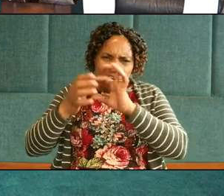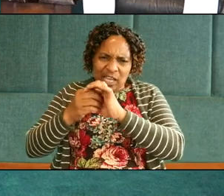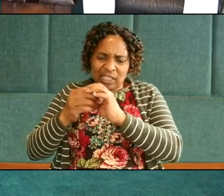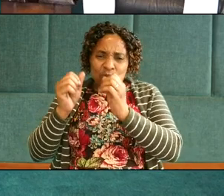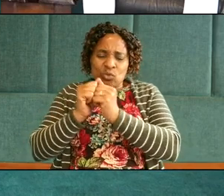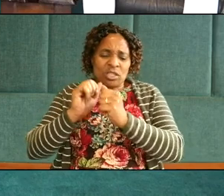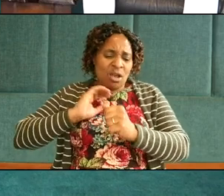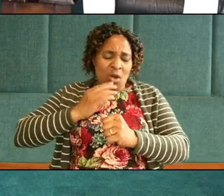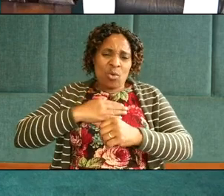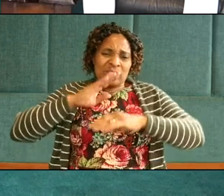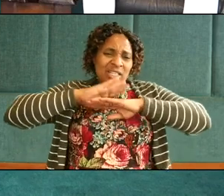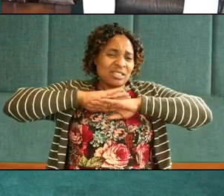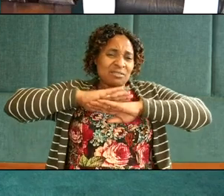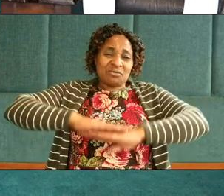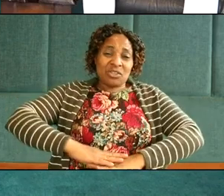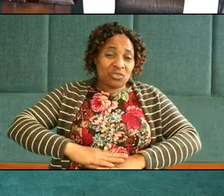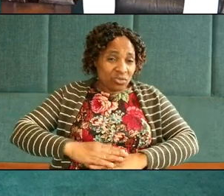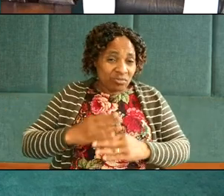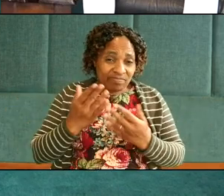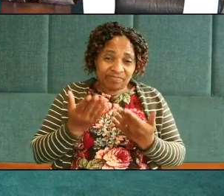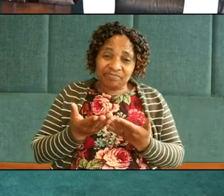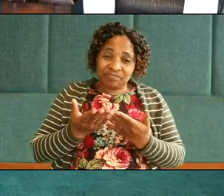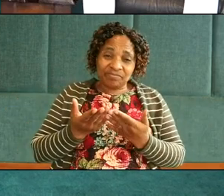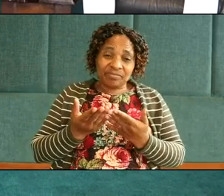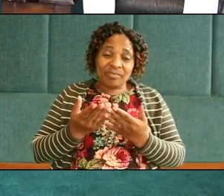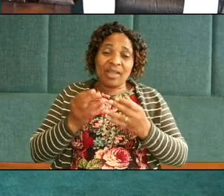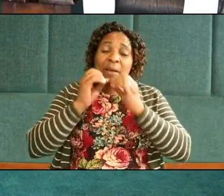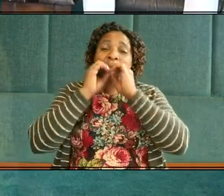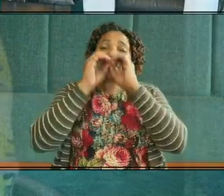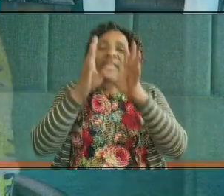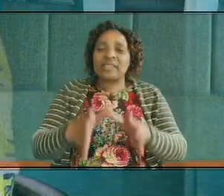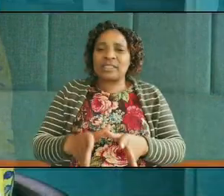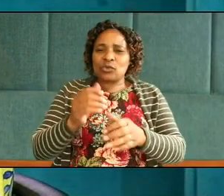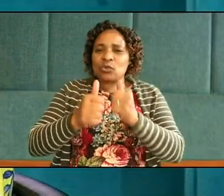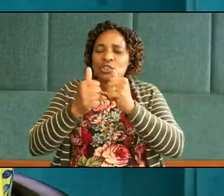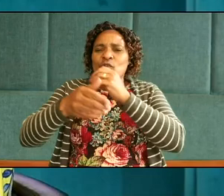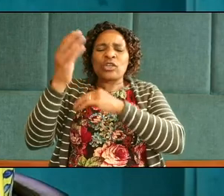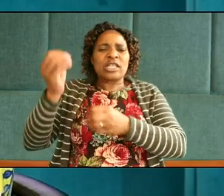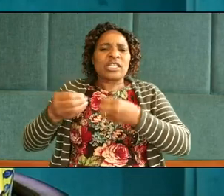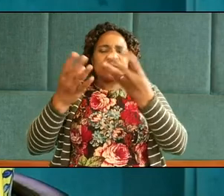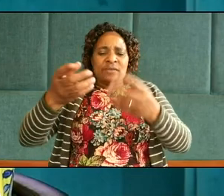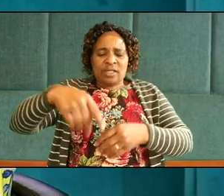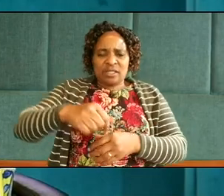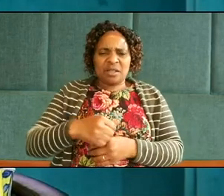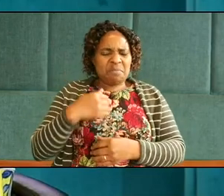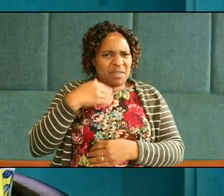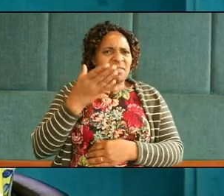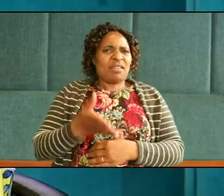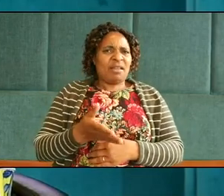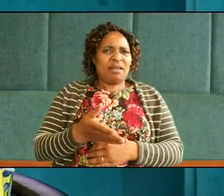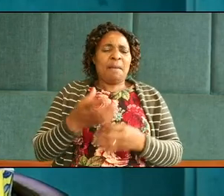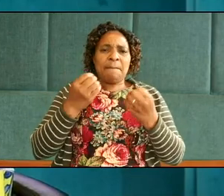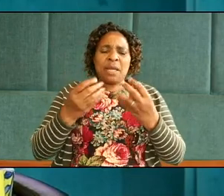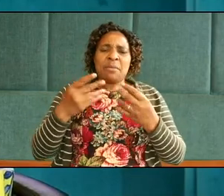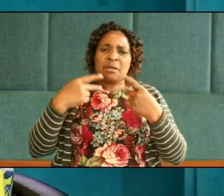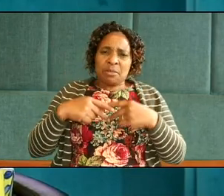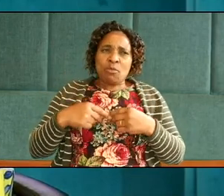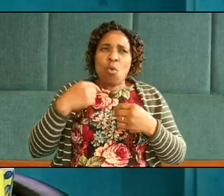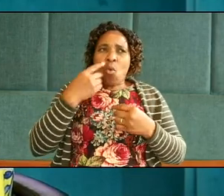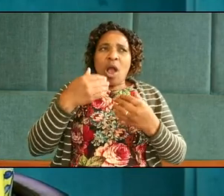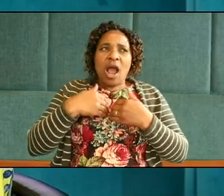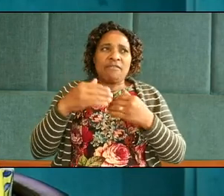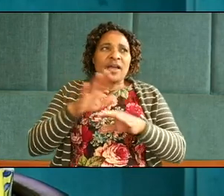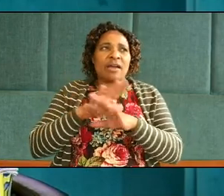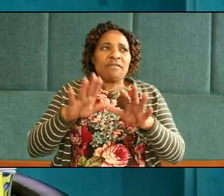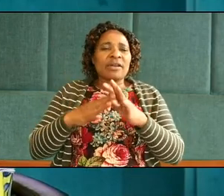our satisfaction and the blessings that God gives us? Like, There are so many people who have everything in the